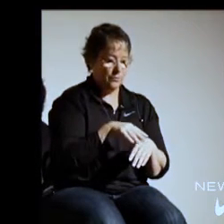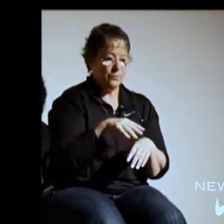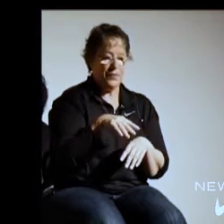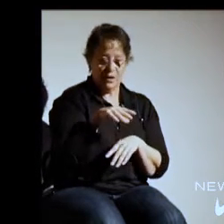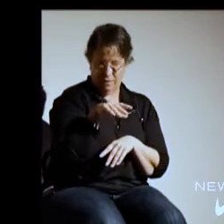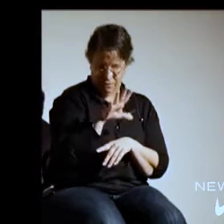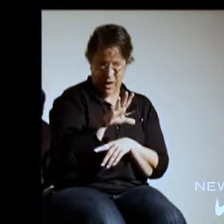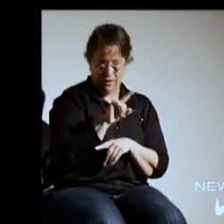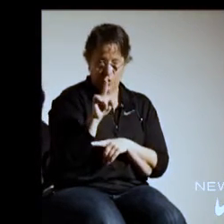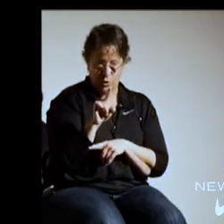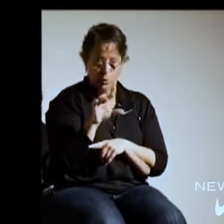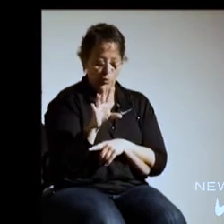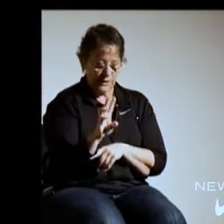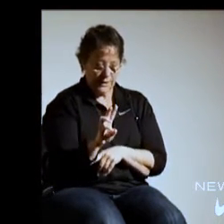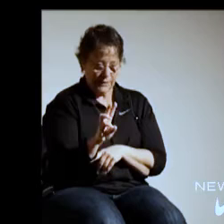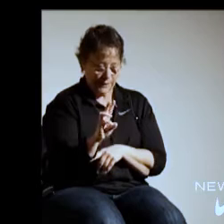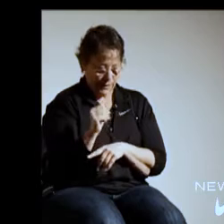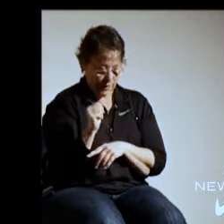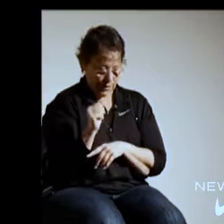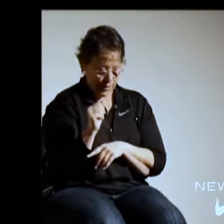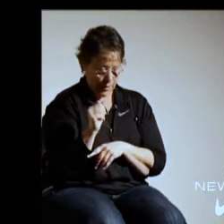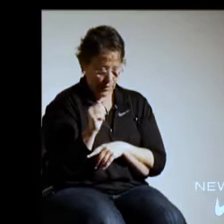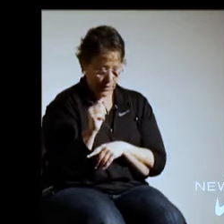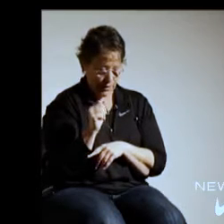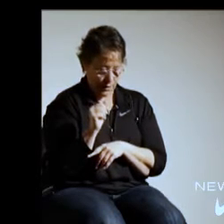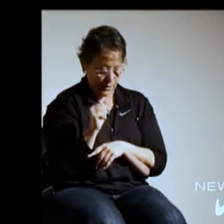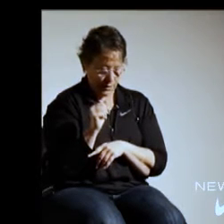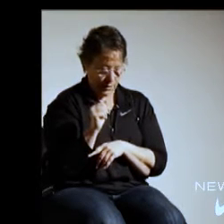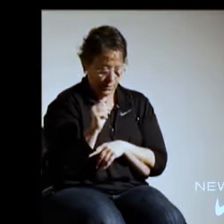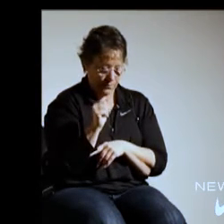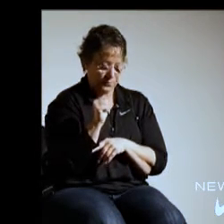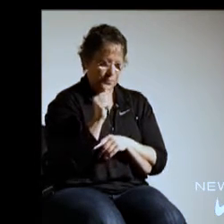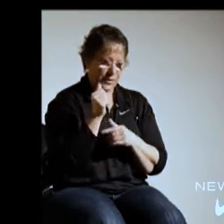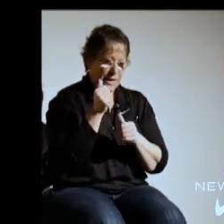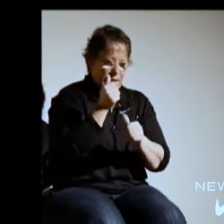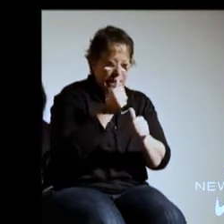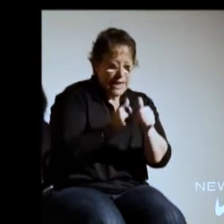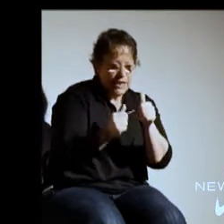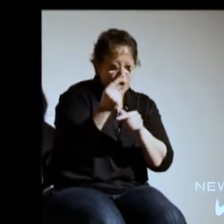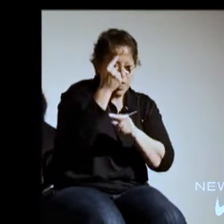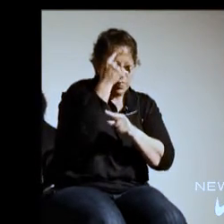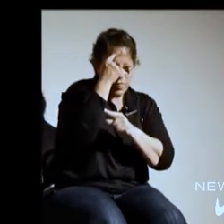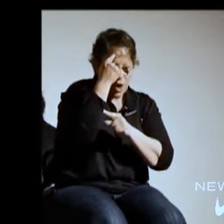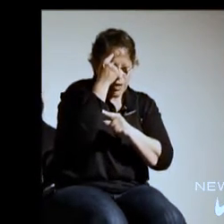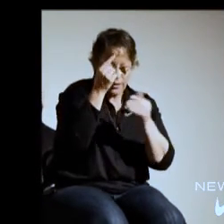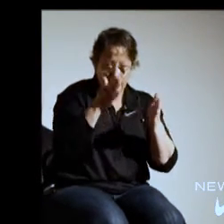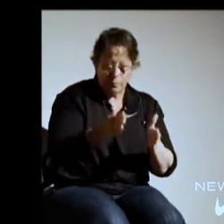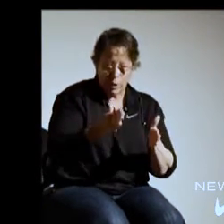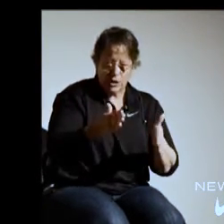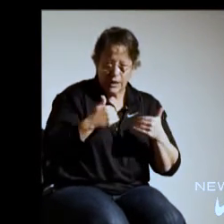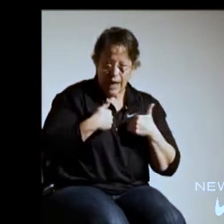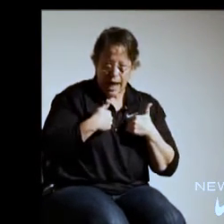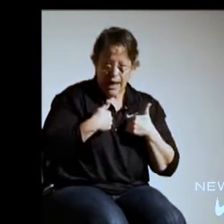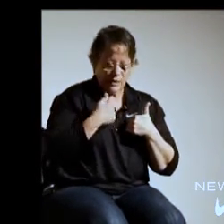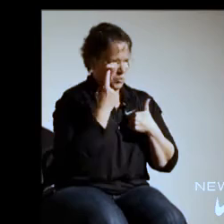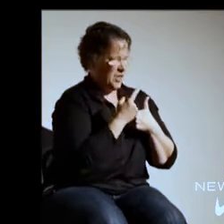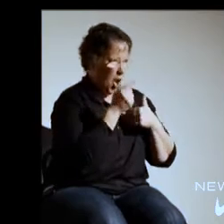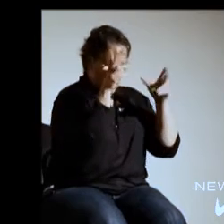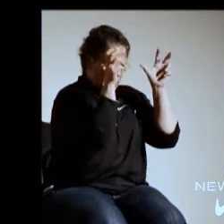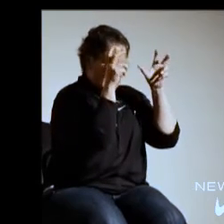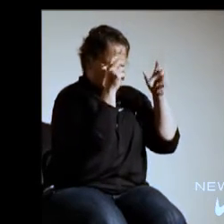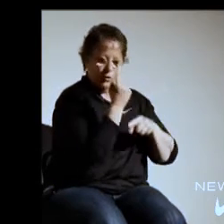human race had become on earth, and that every inclination of the thoughts of the human heart was only evil all the